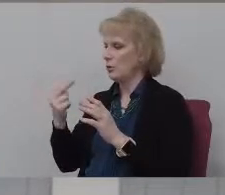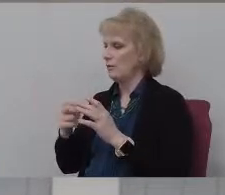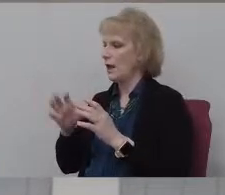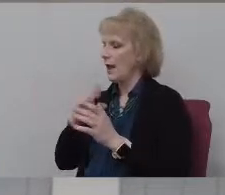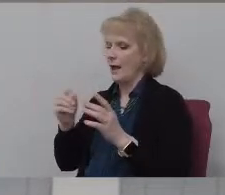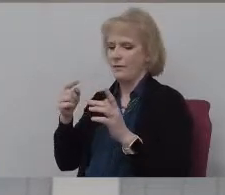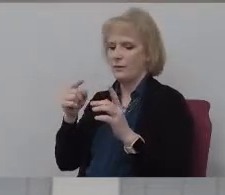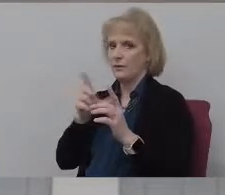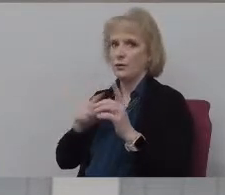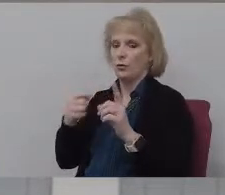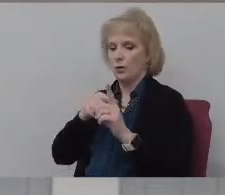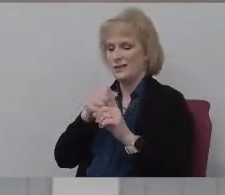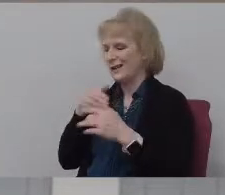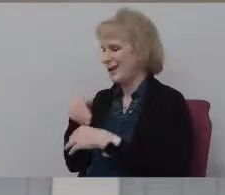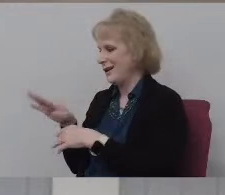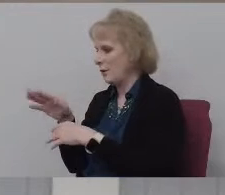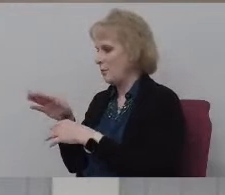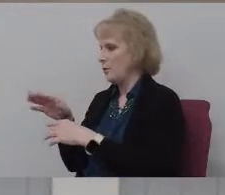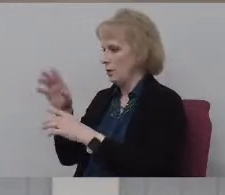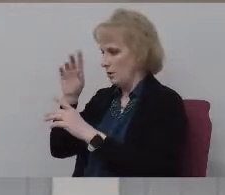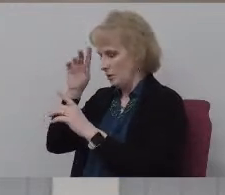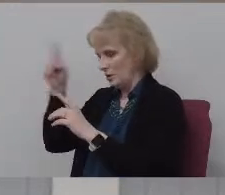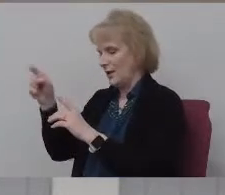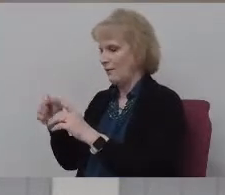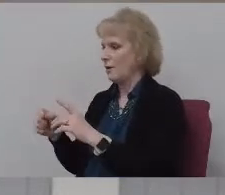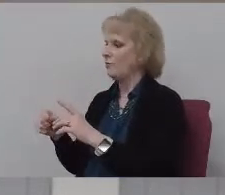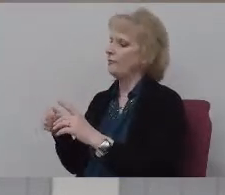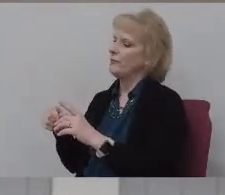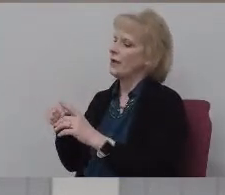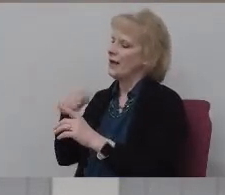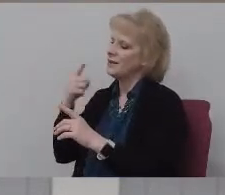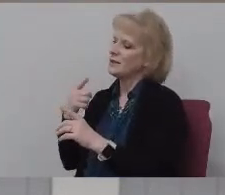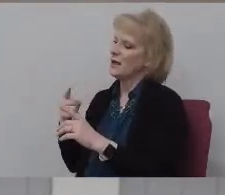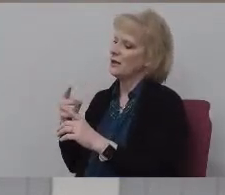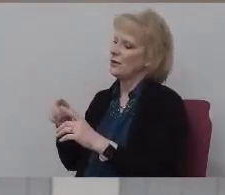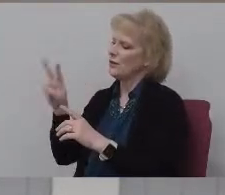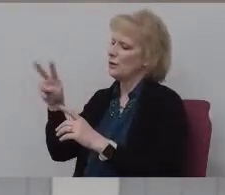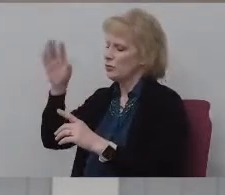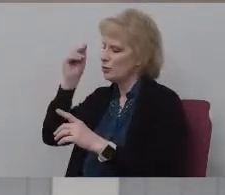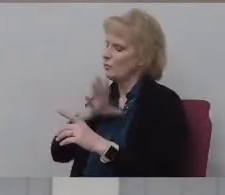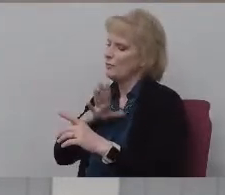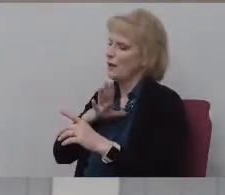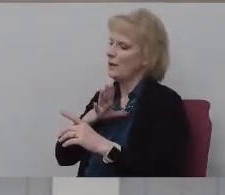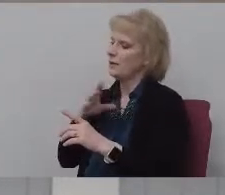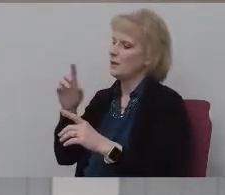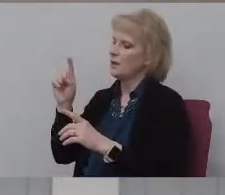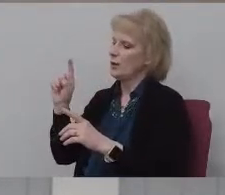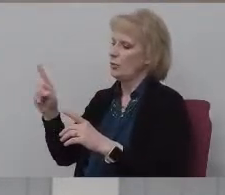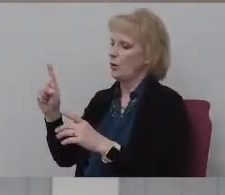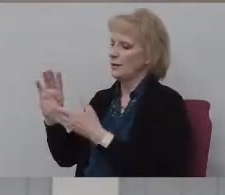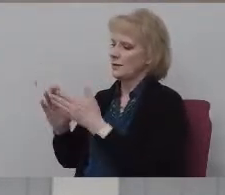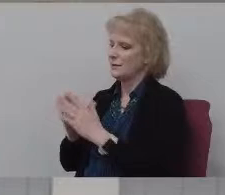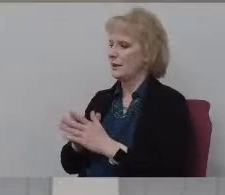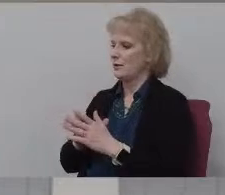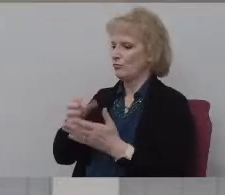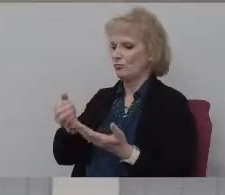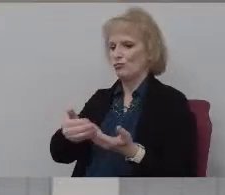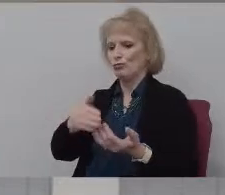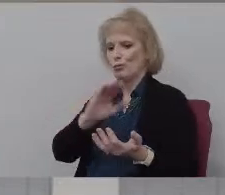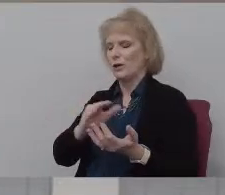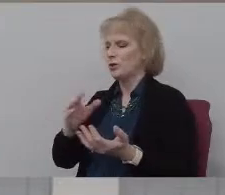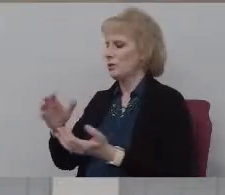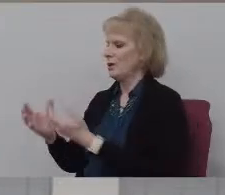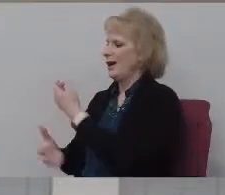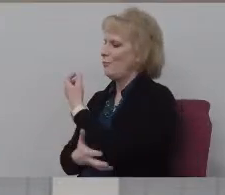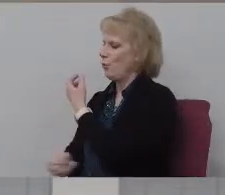unto David, and he came unto him and said unto him, there were two men in one city, the one rich, the other poor. The rich man had exceeding